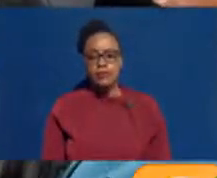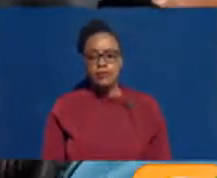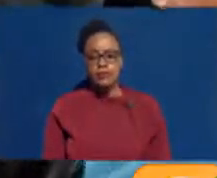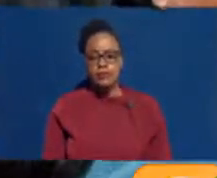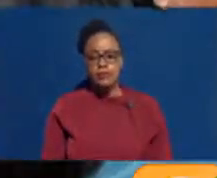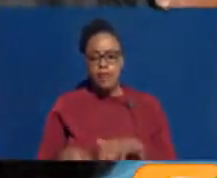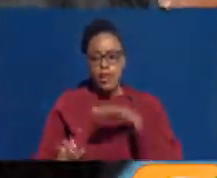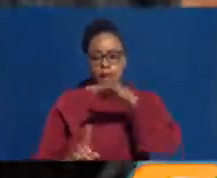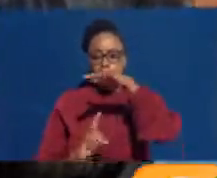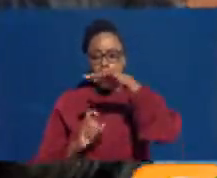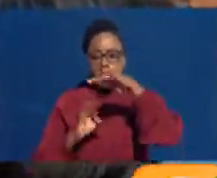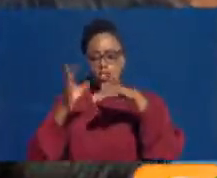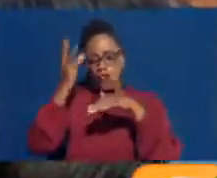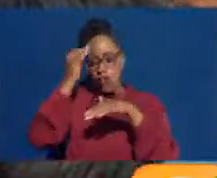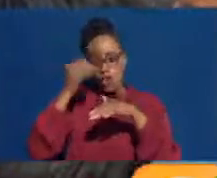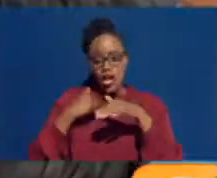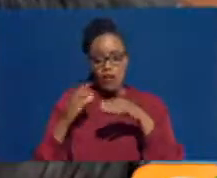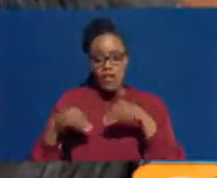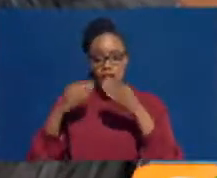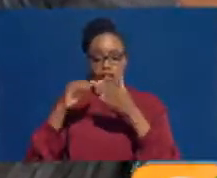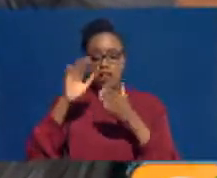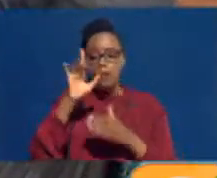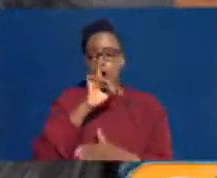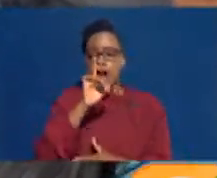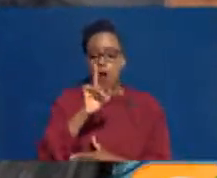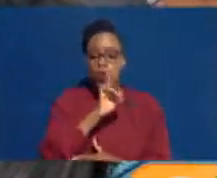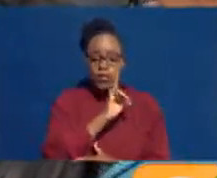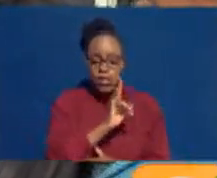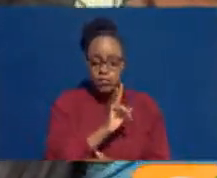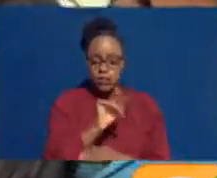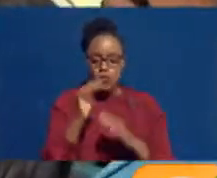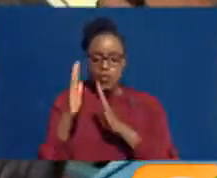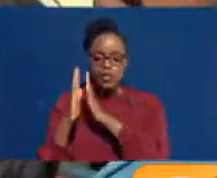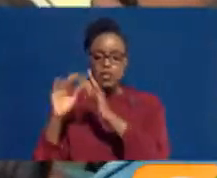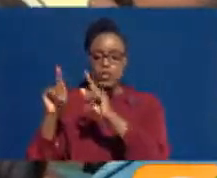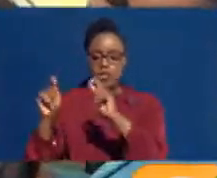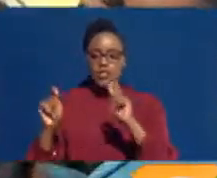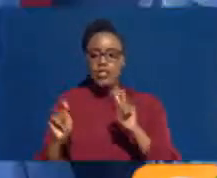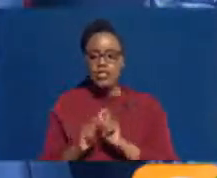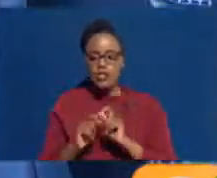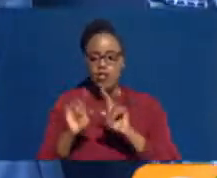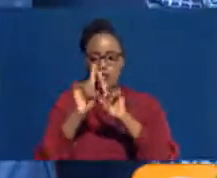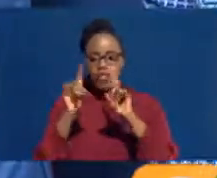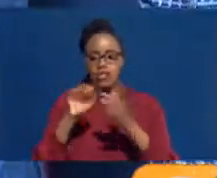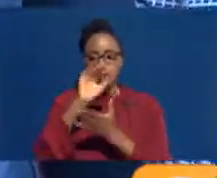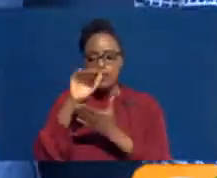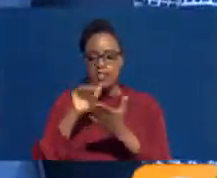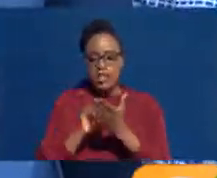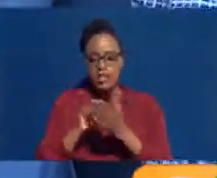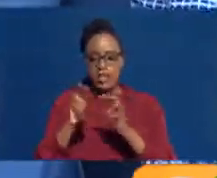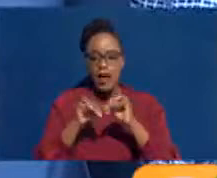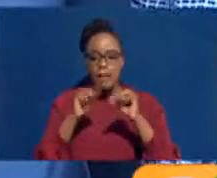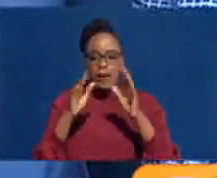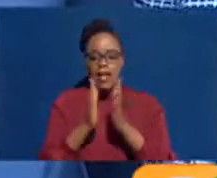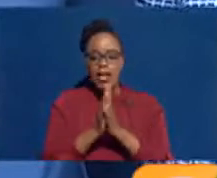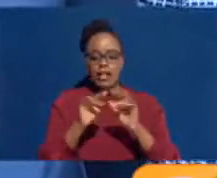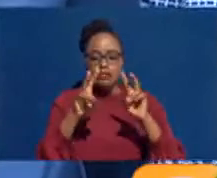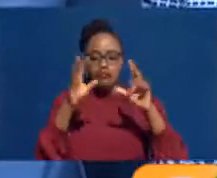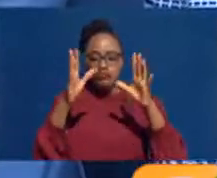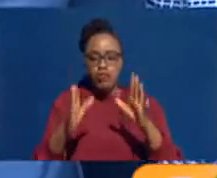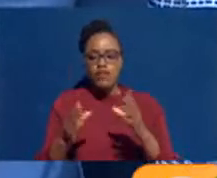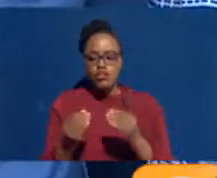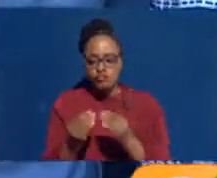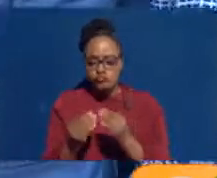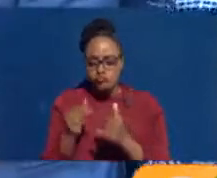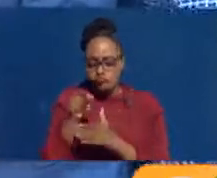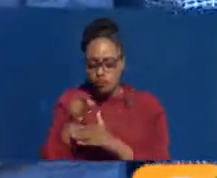The Ministry of Education has given more directives to security teams, exam center managers, and invigilators to curb the